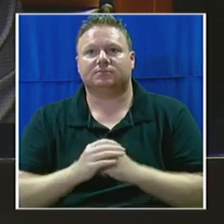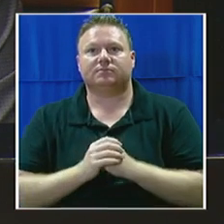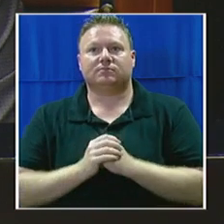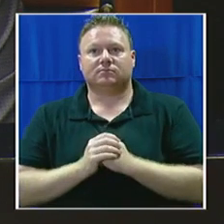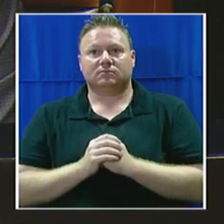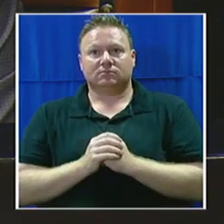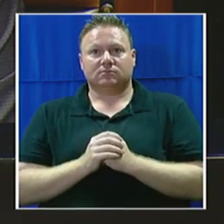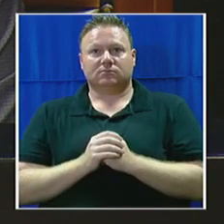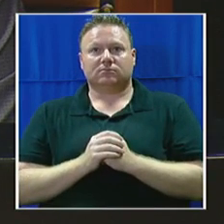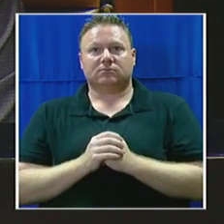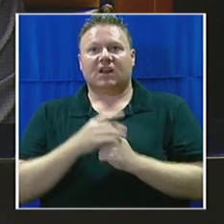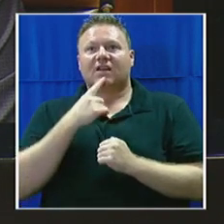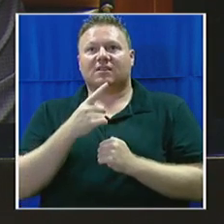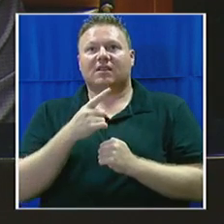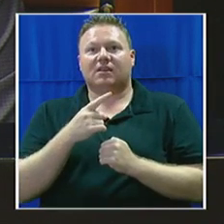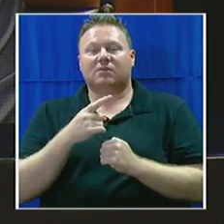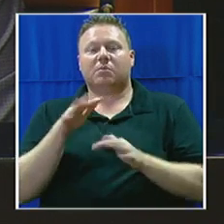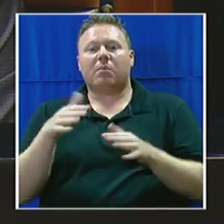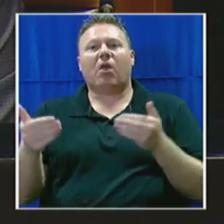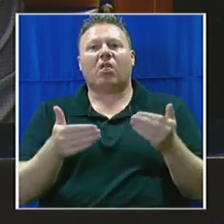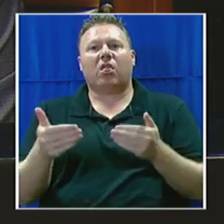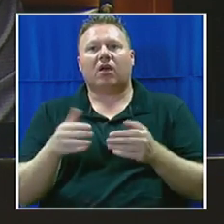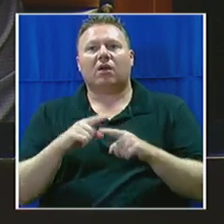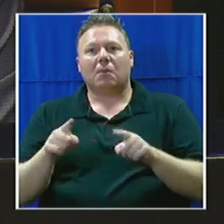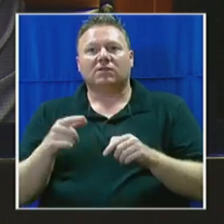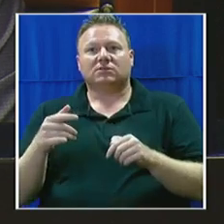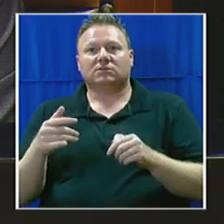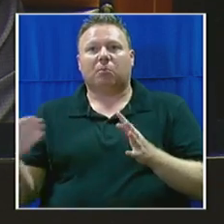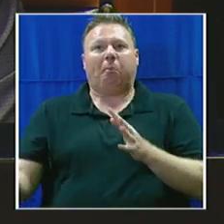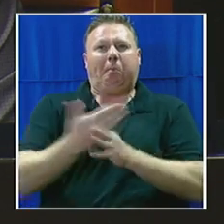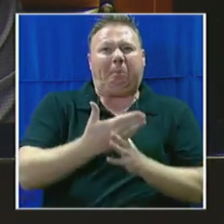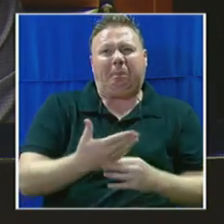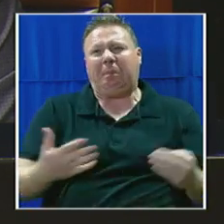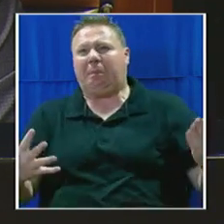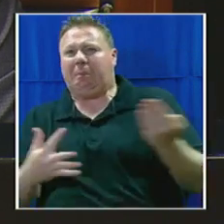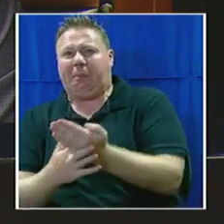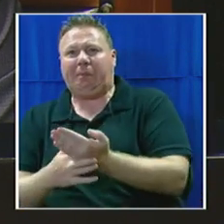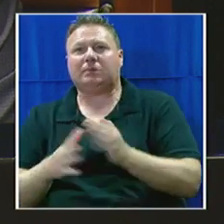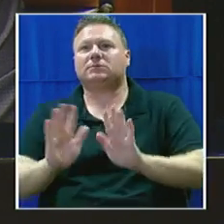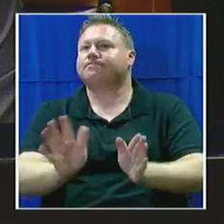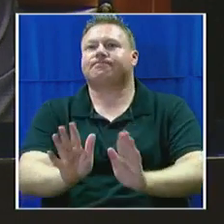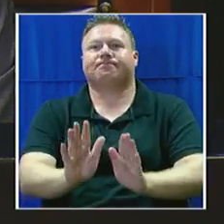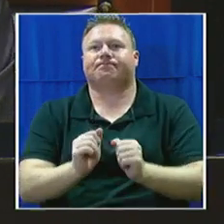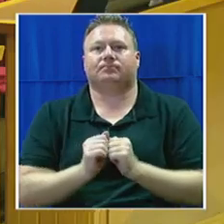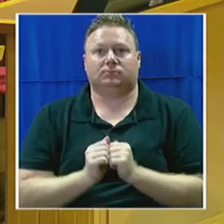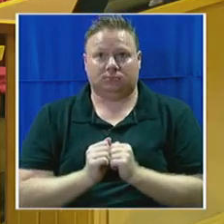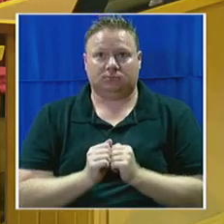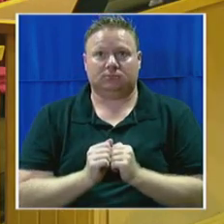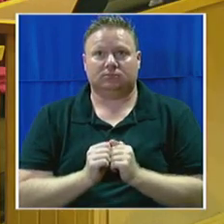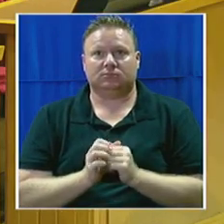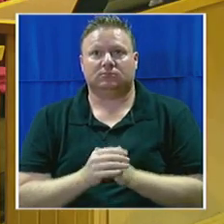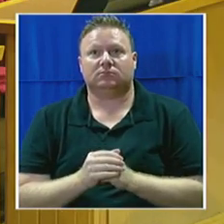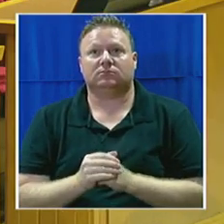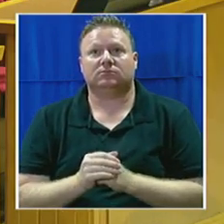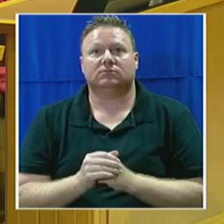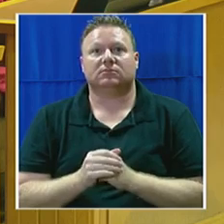I said heckling is allowed, but not at a point where it is disturbing. Please, can you continue,